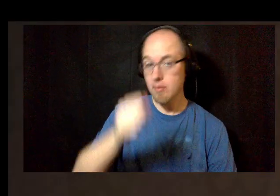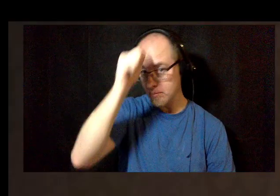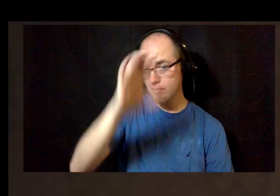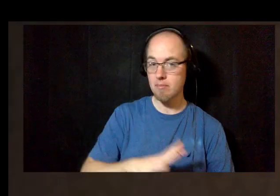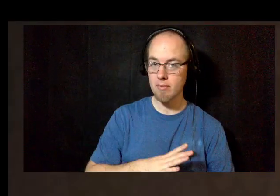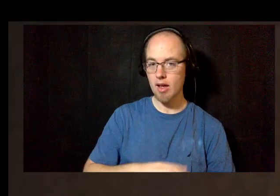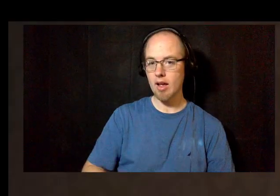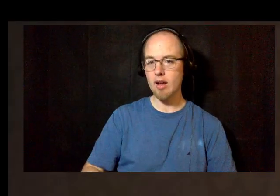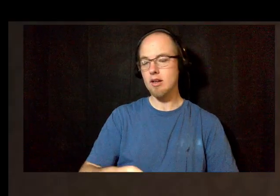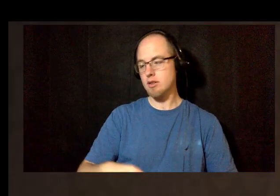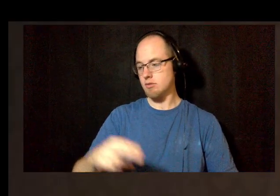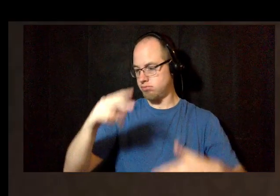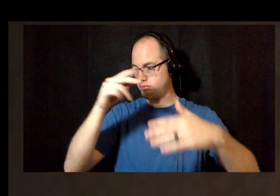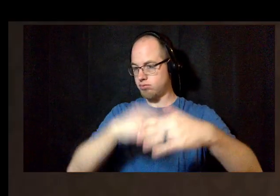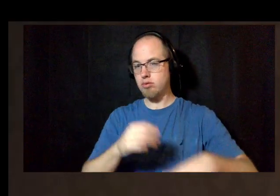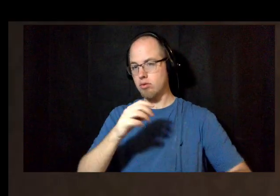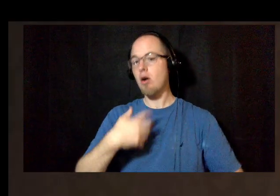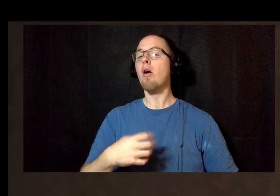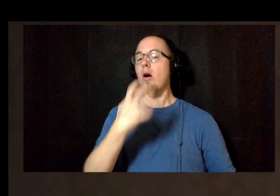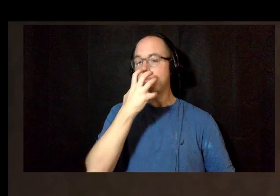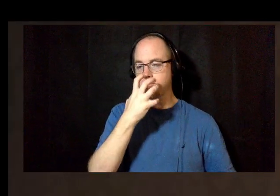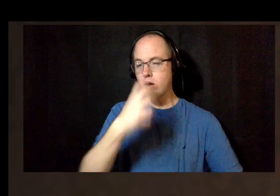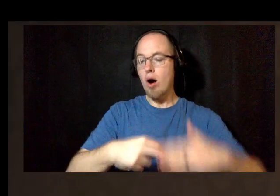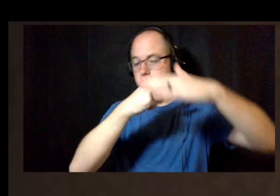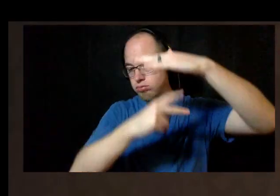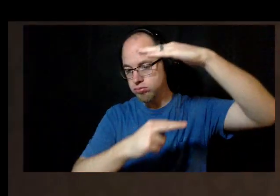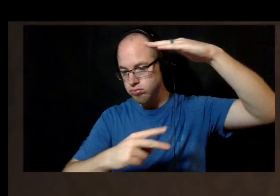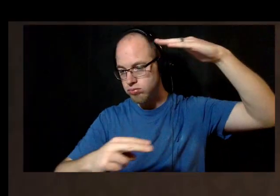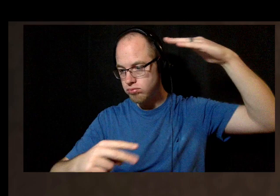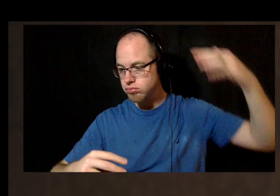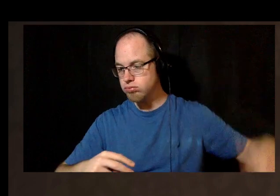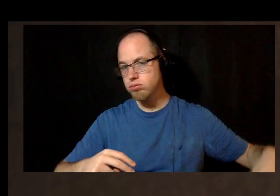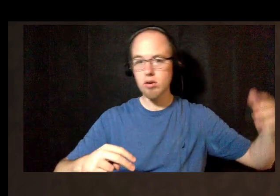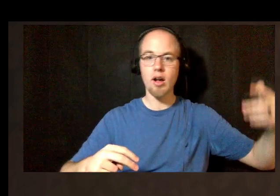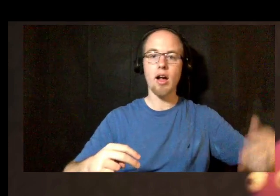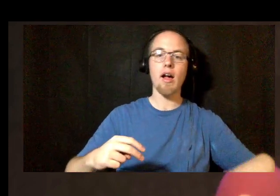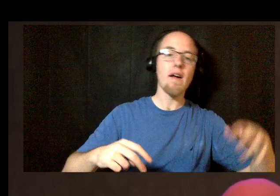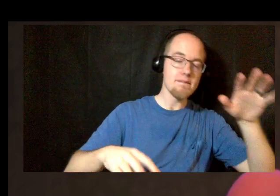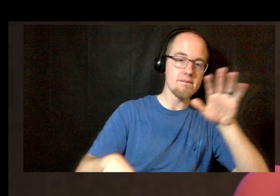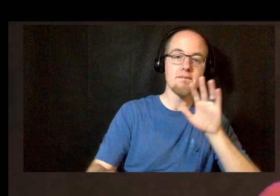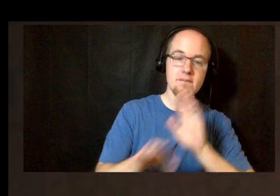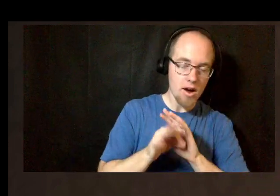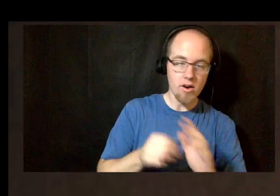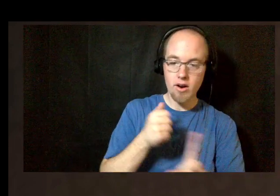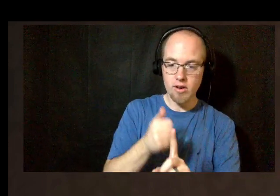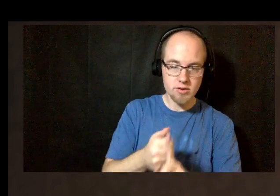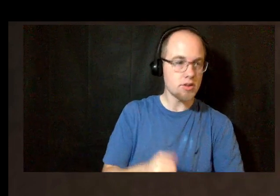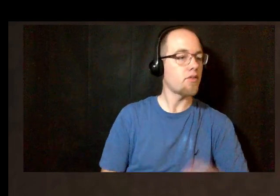found when they put out the bushfire. Oh my God, have you heard this fucking story?